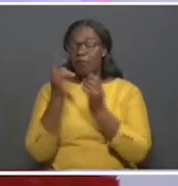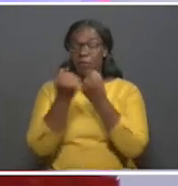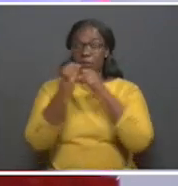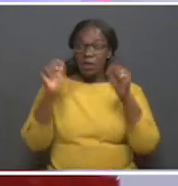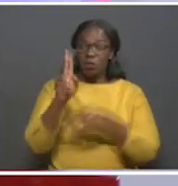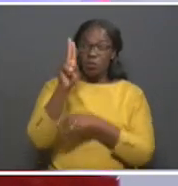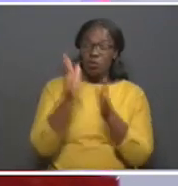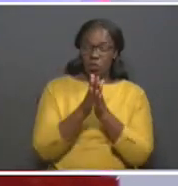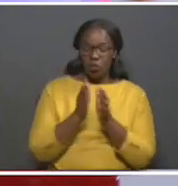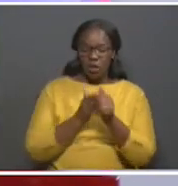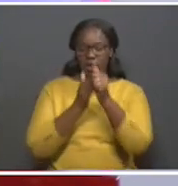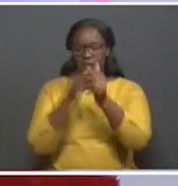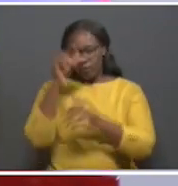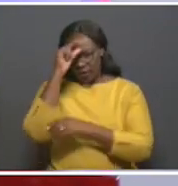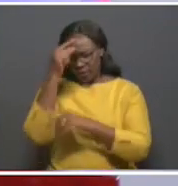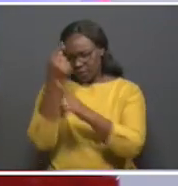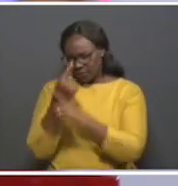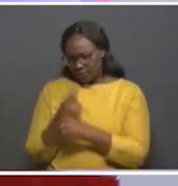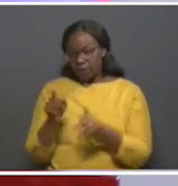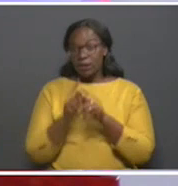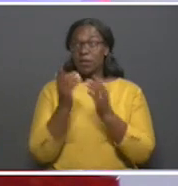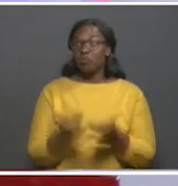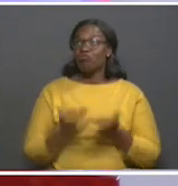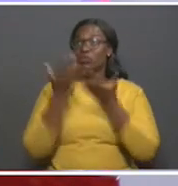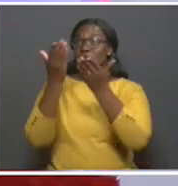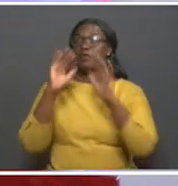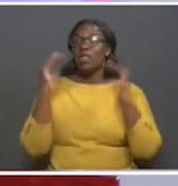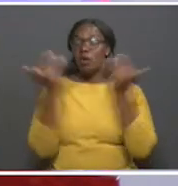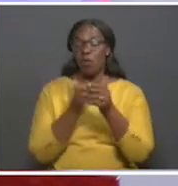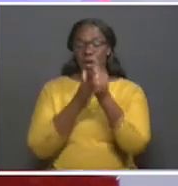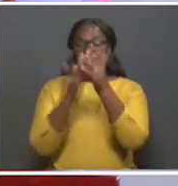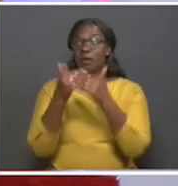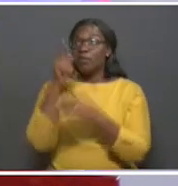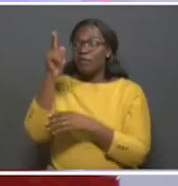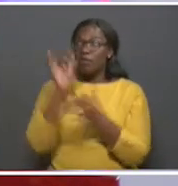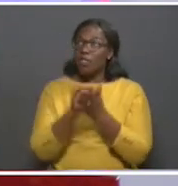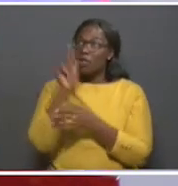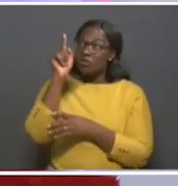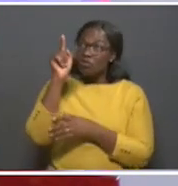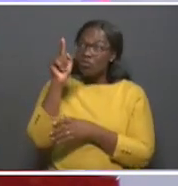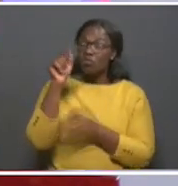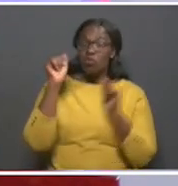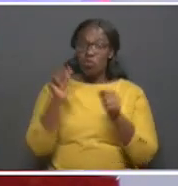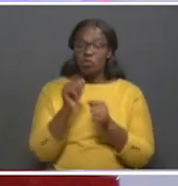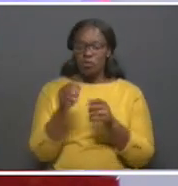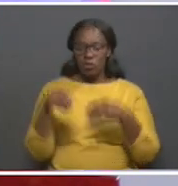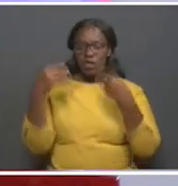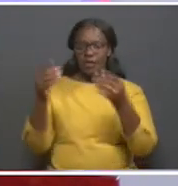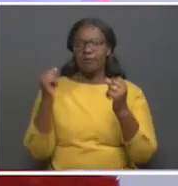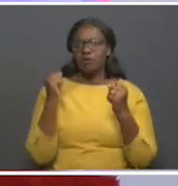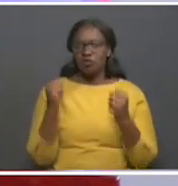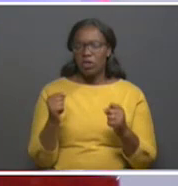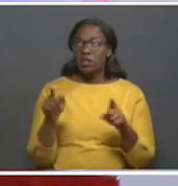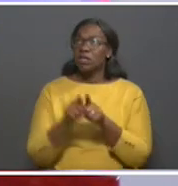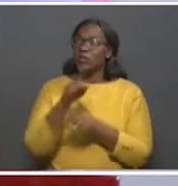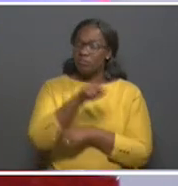the leaders of government. We lift up the world leaders before you, that you would be their strength. They